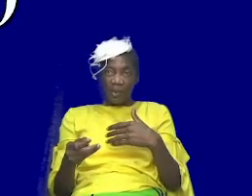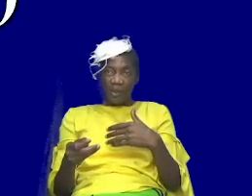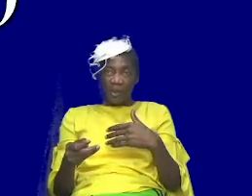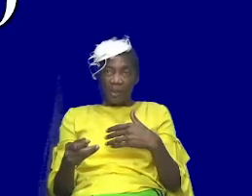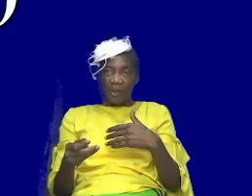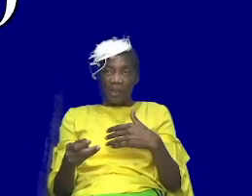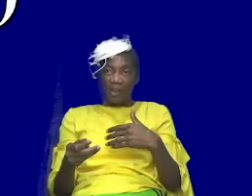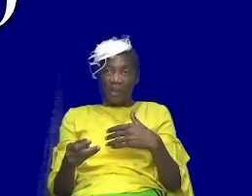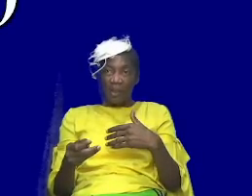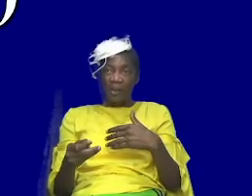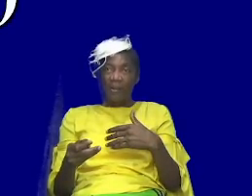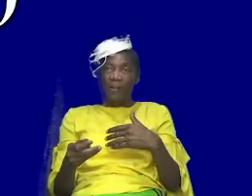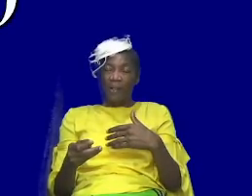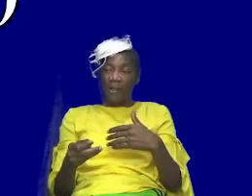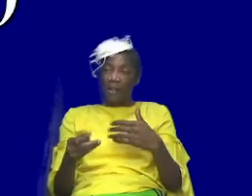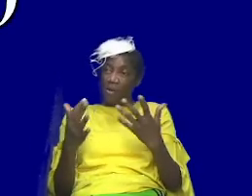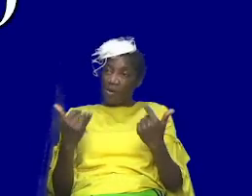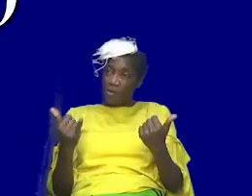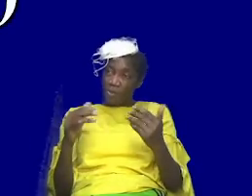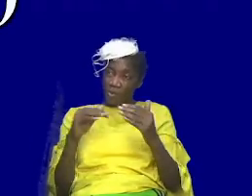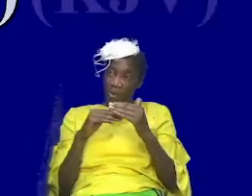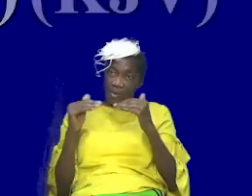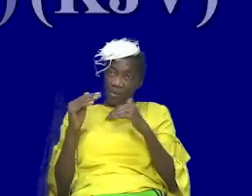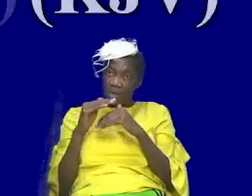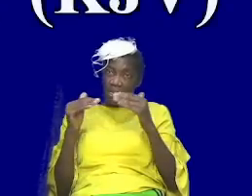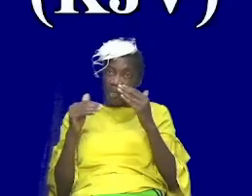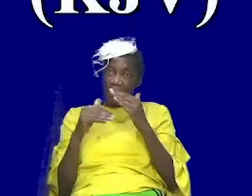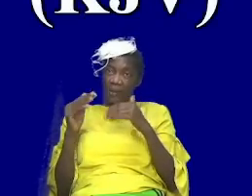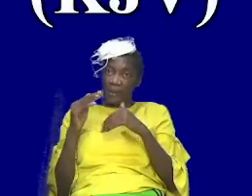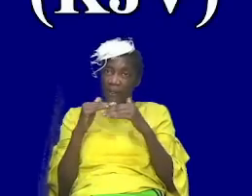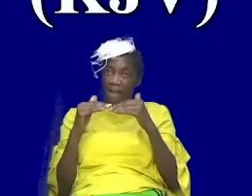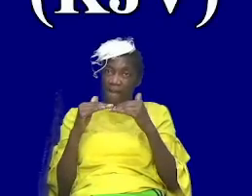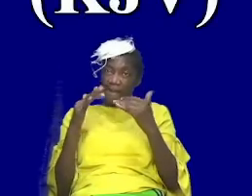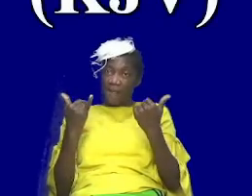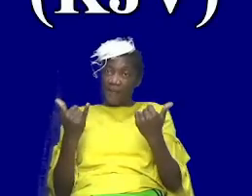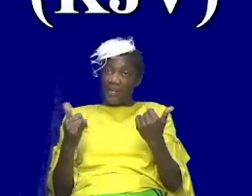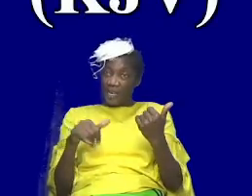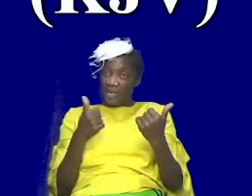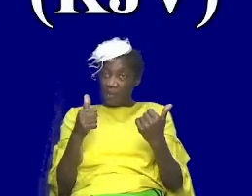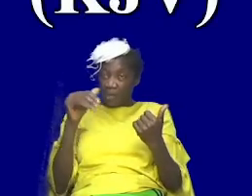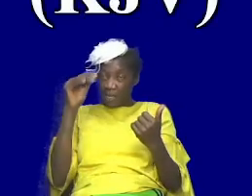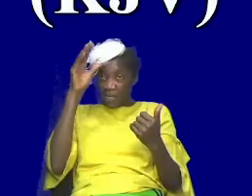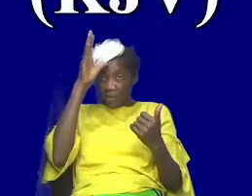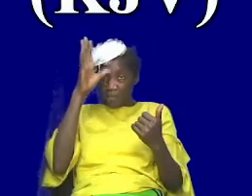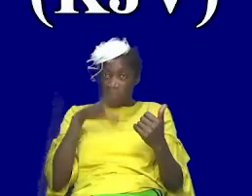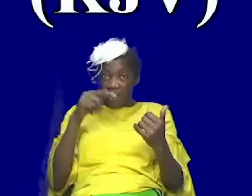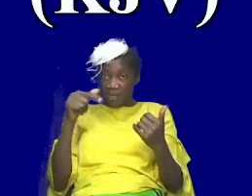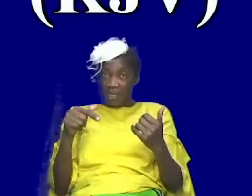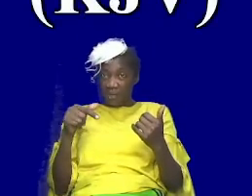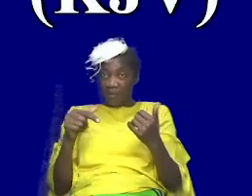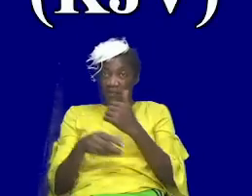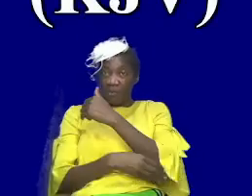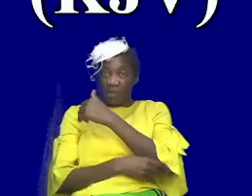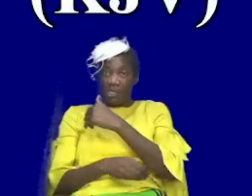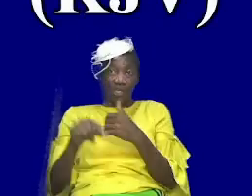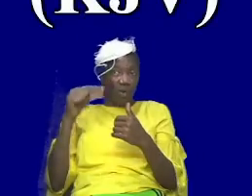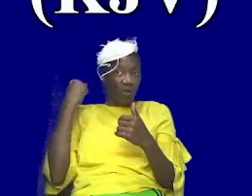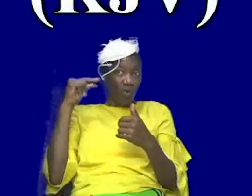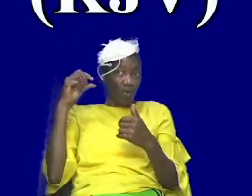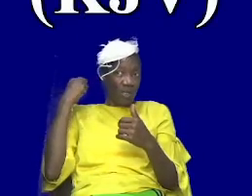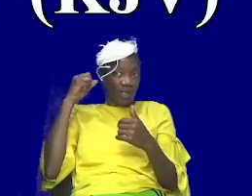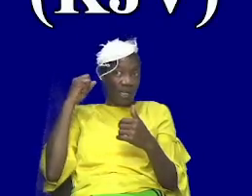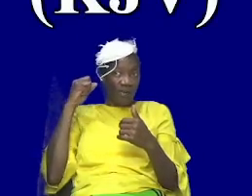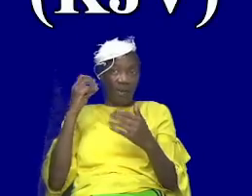listen, take heed how you build. All right. So verse 12 now says, if any man build upon this foundation, gold,